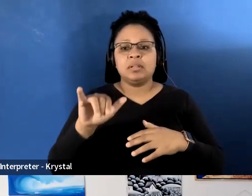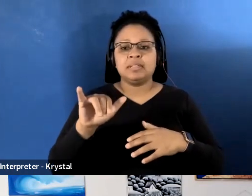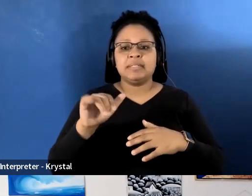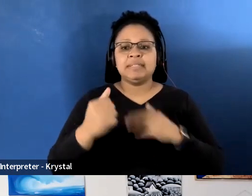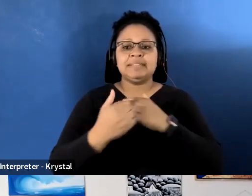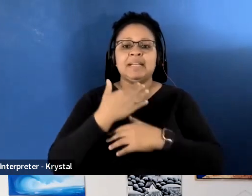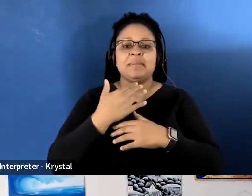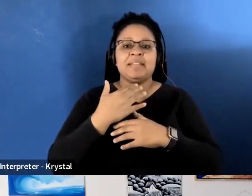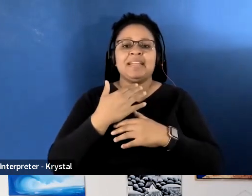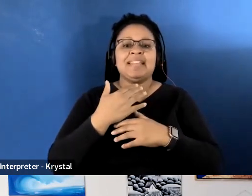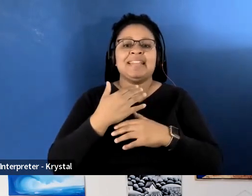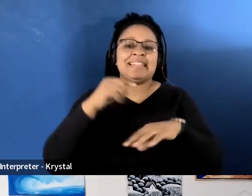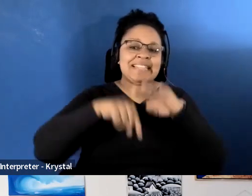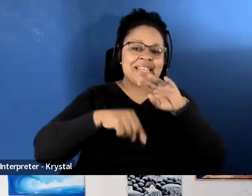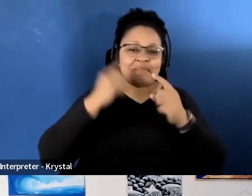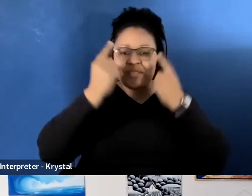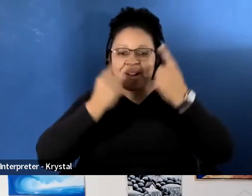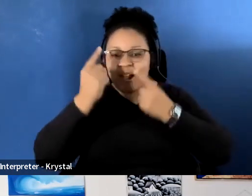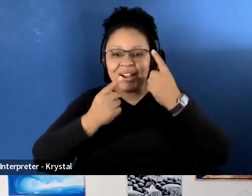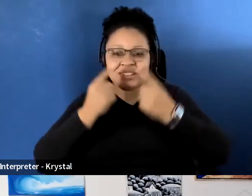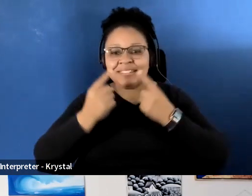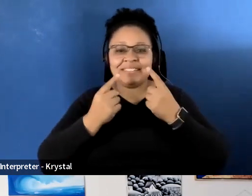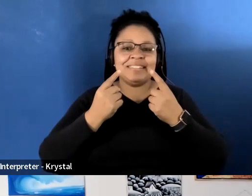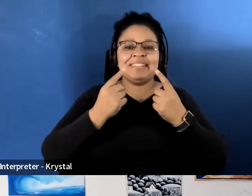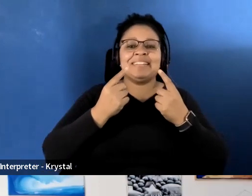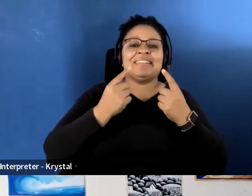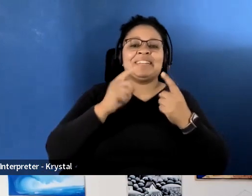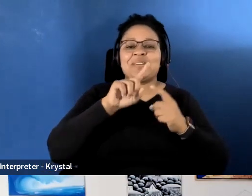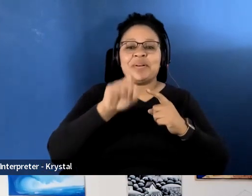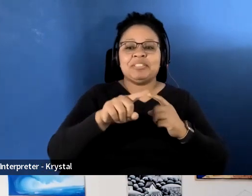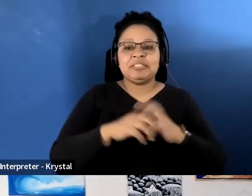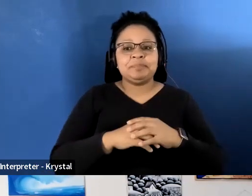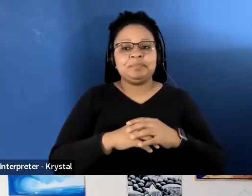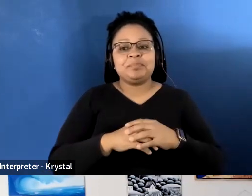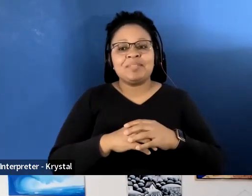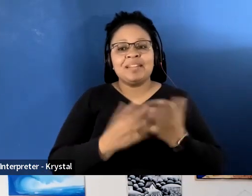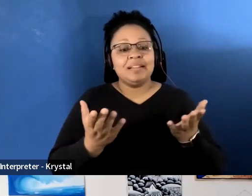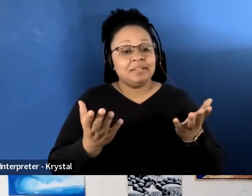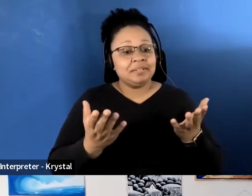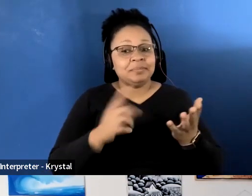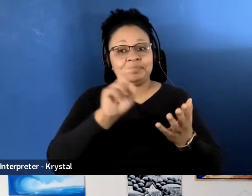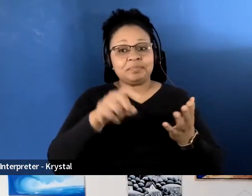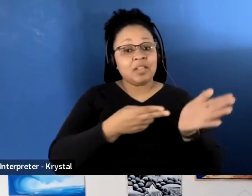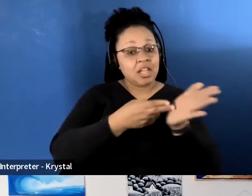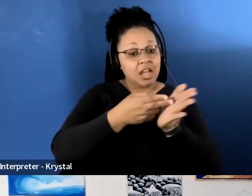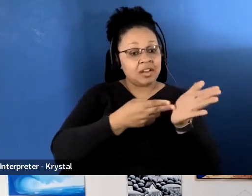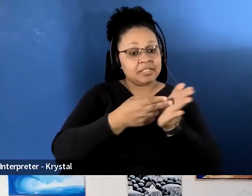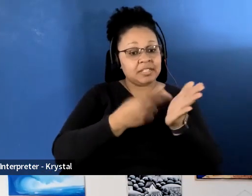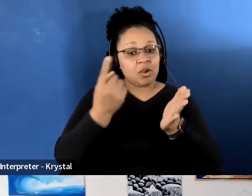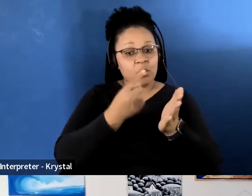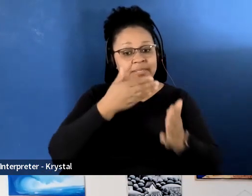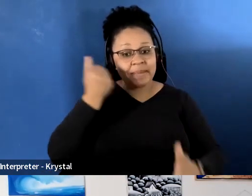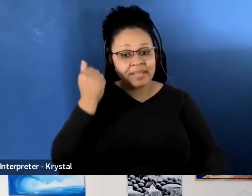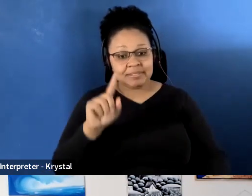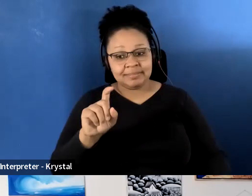thought-provoking questions, so in case it was quiet. So is honesty always the best policy?